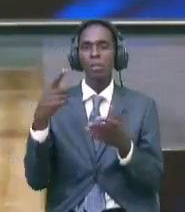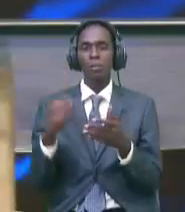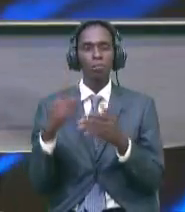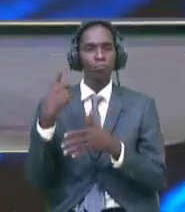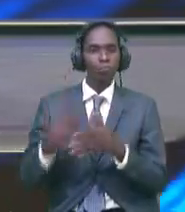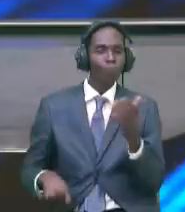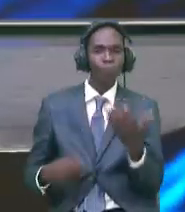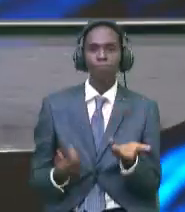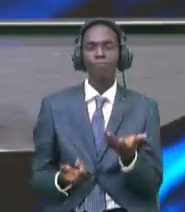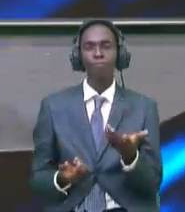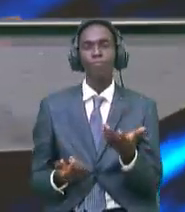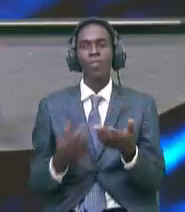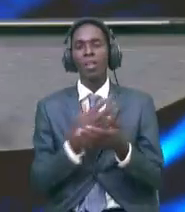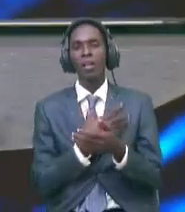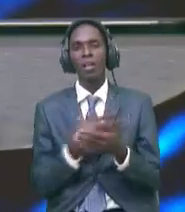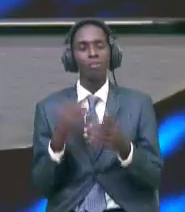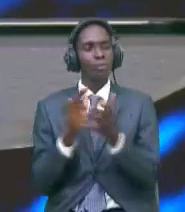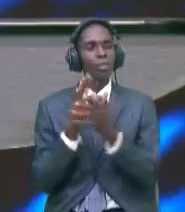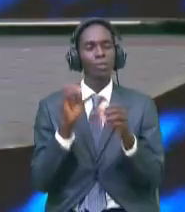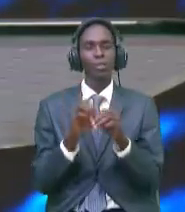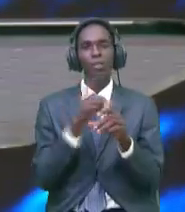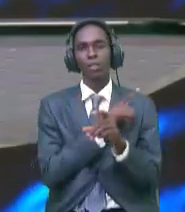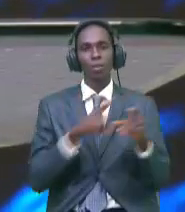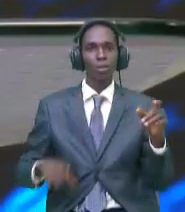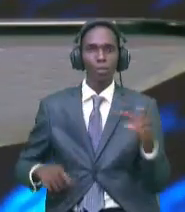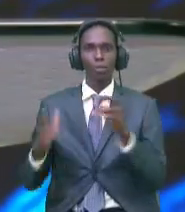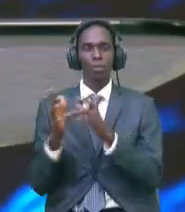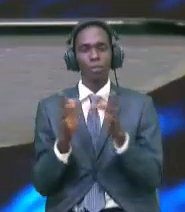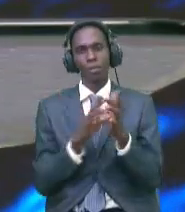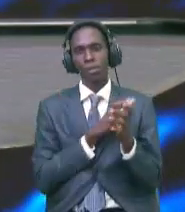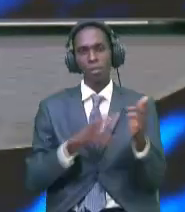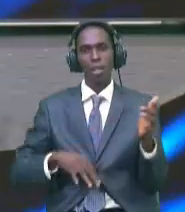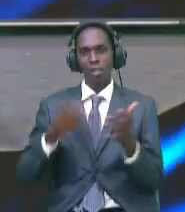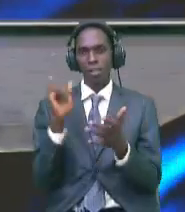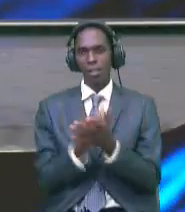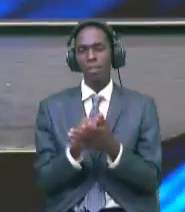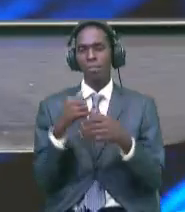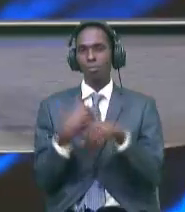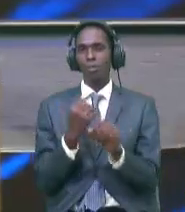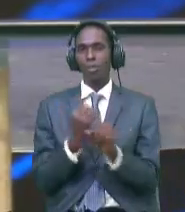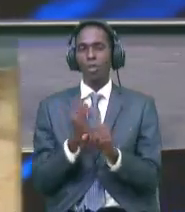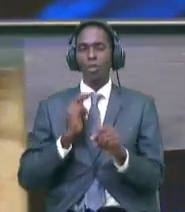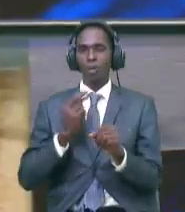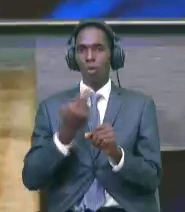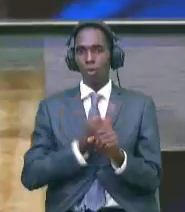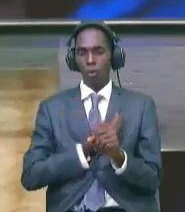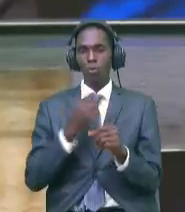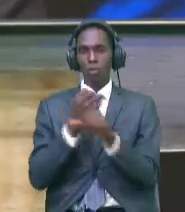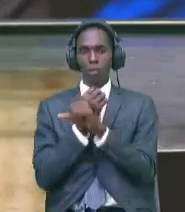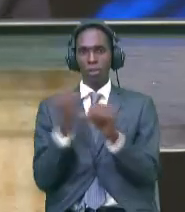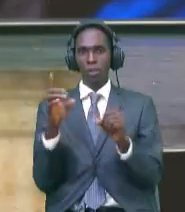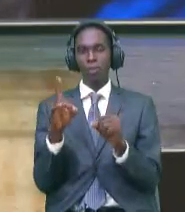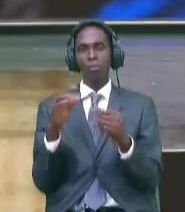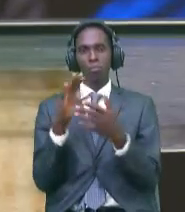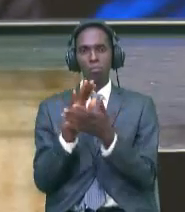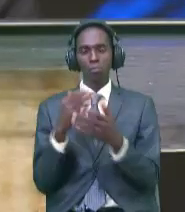on the Lord Jesus Christ, we're saved. And that makes us saints. That's our calling. What's our